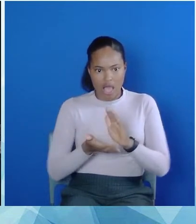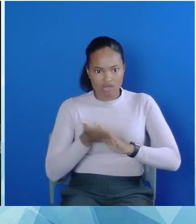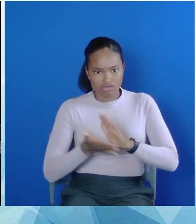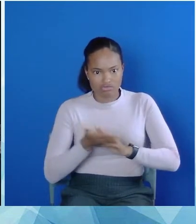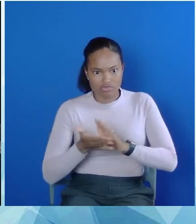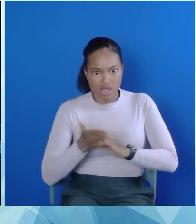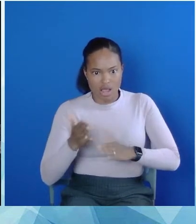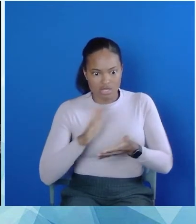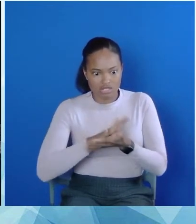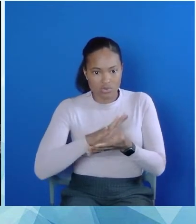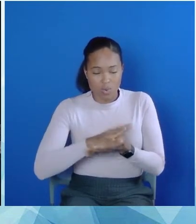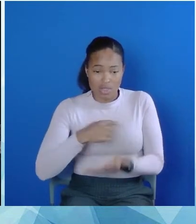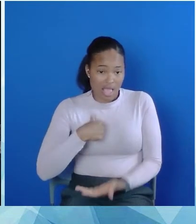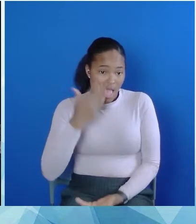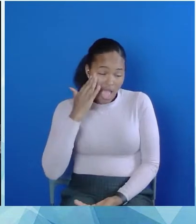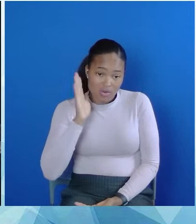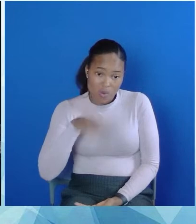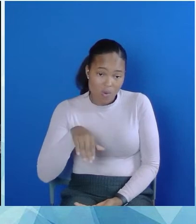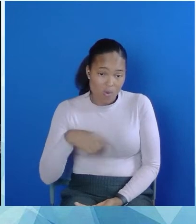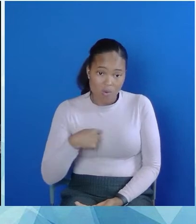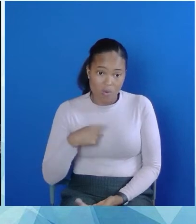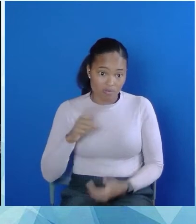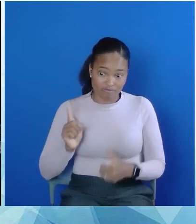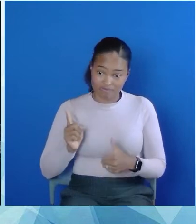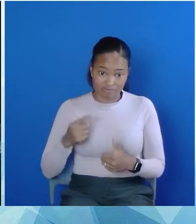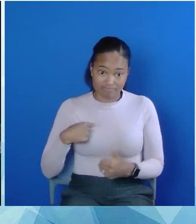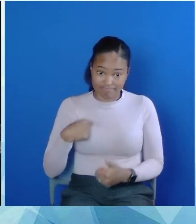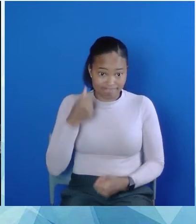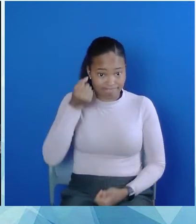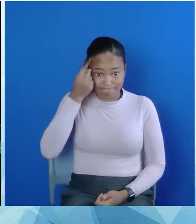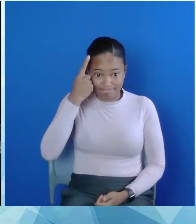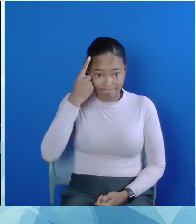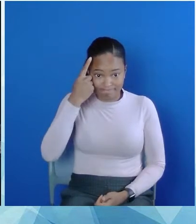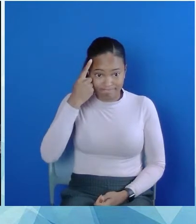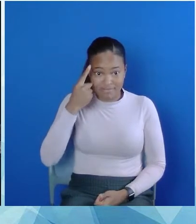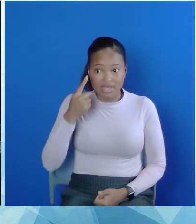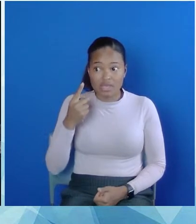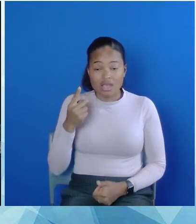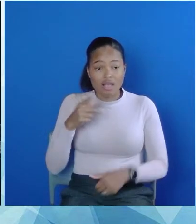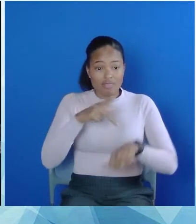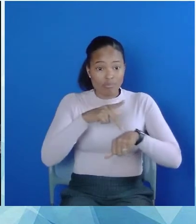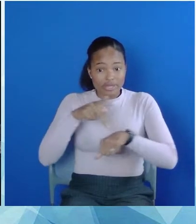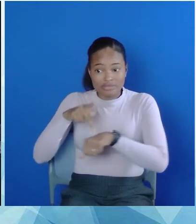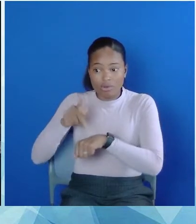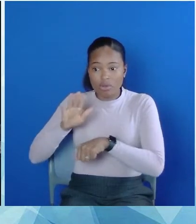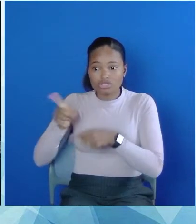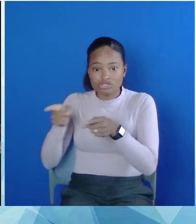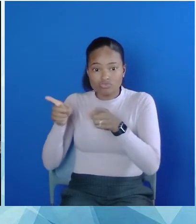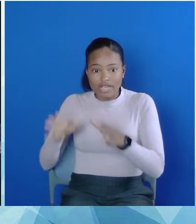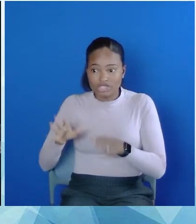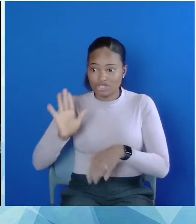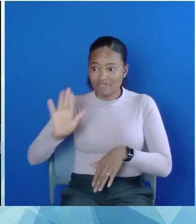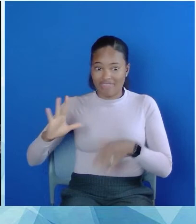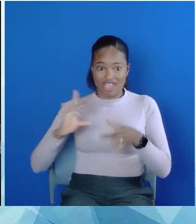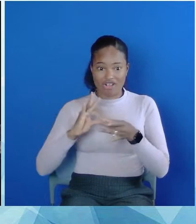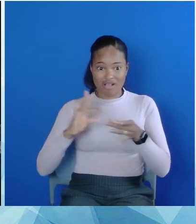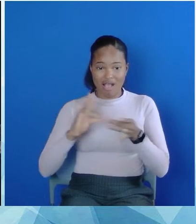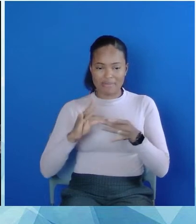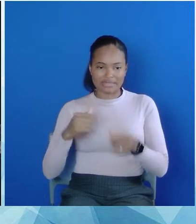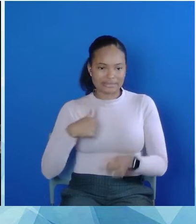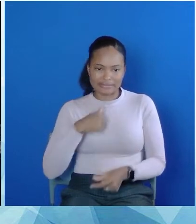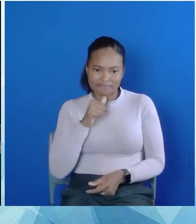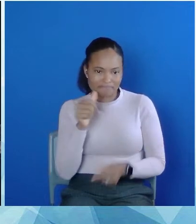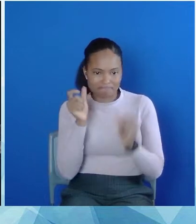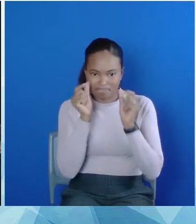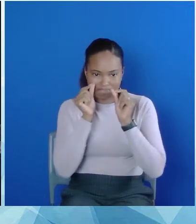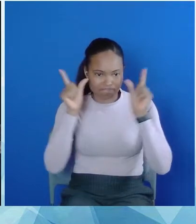that firsthand. Nothing that I hear from the directors or principals surprises me, but we need training to be able to